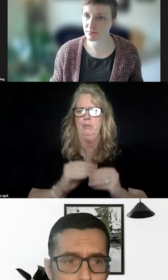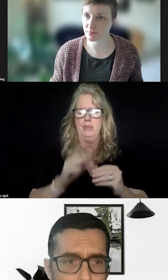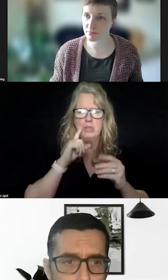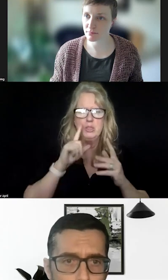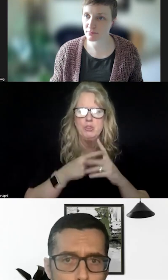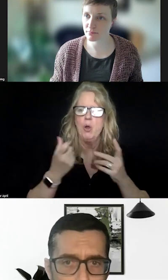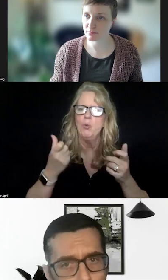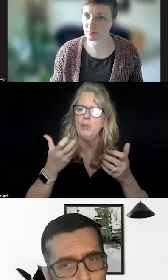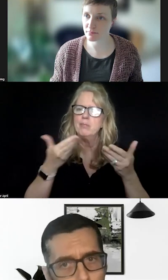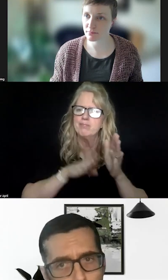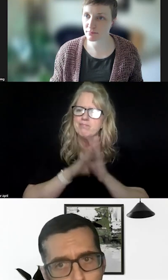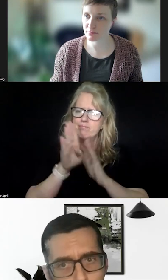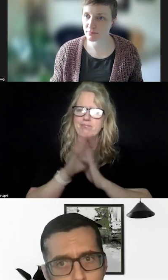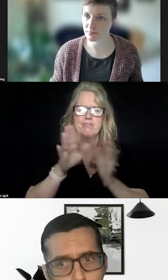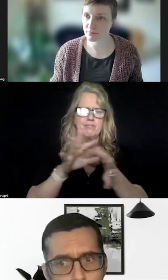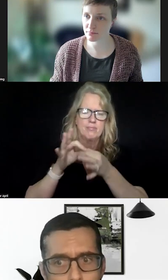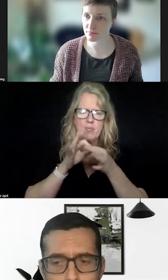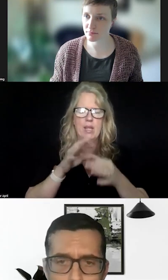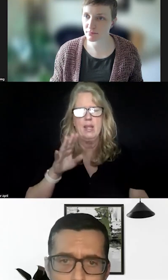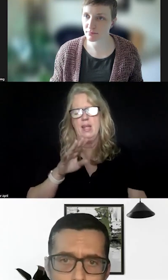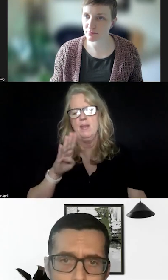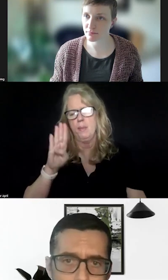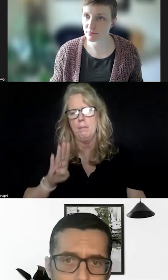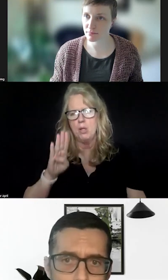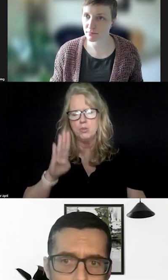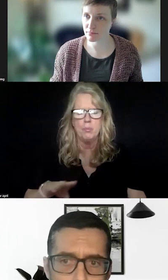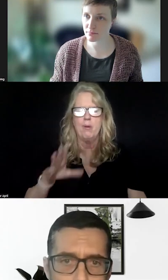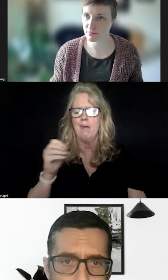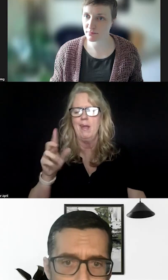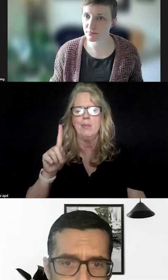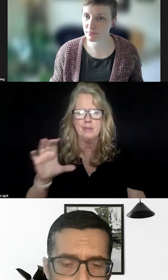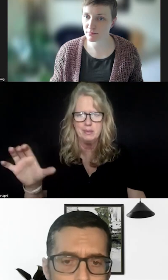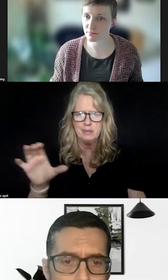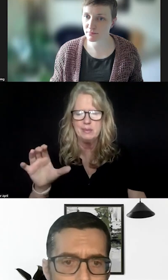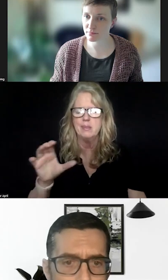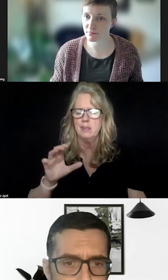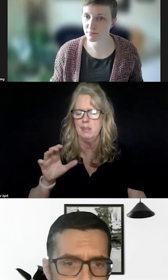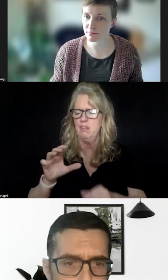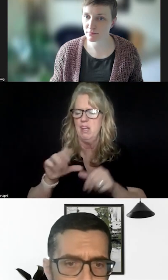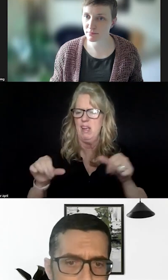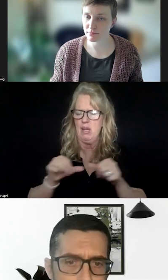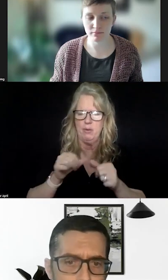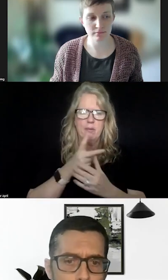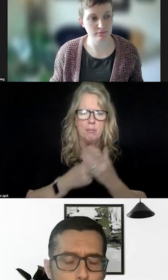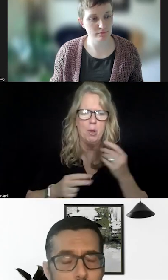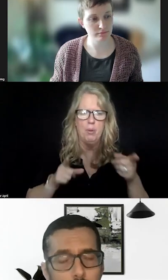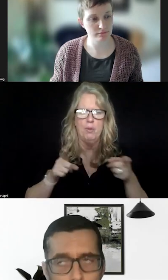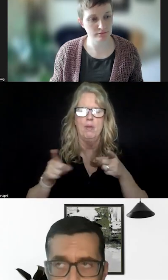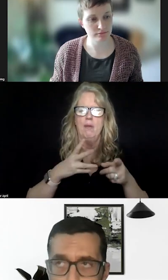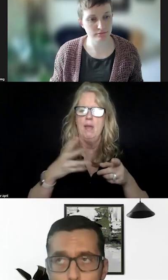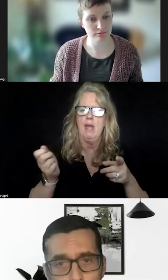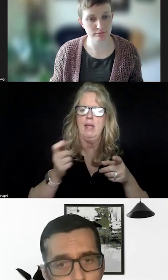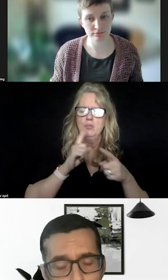these relationships both in the Baltimore area and in the DC media market. And so passing